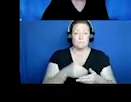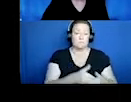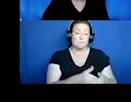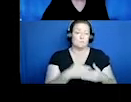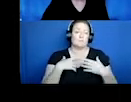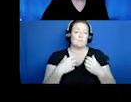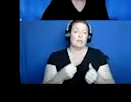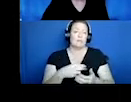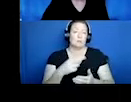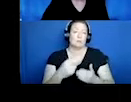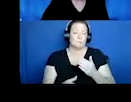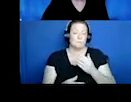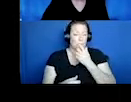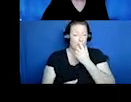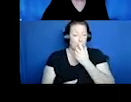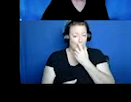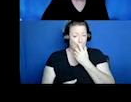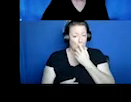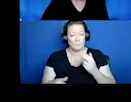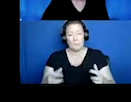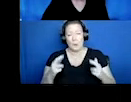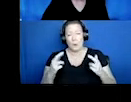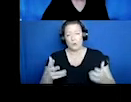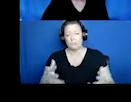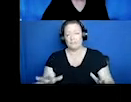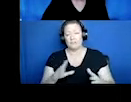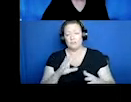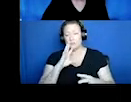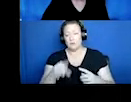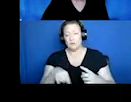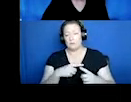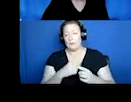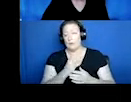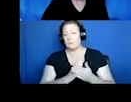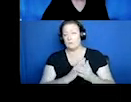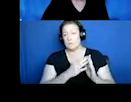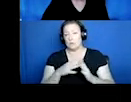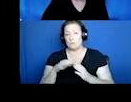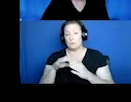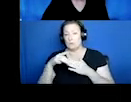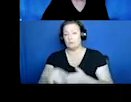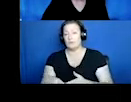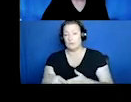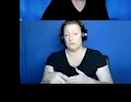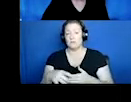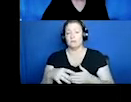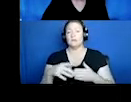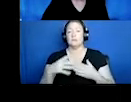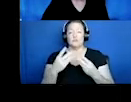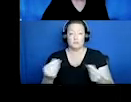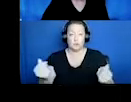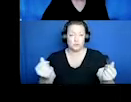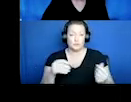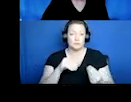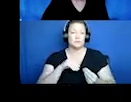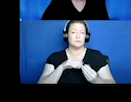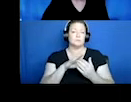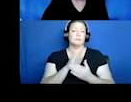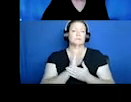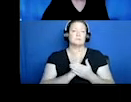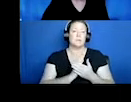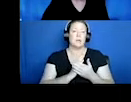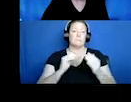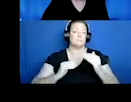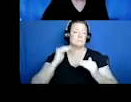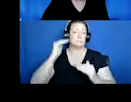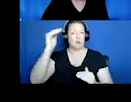outcomes, and hopefully finish with talking about some community-driven, culturally driven solutions to addressing some of these